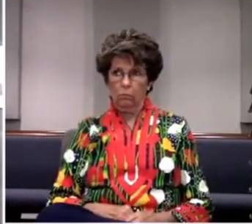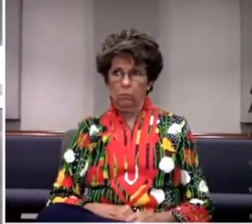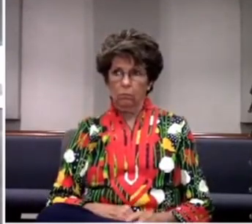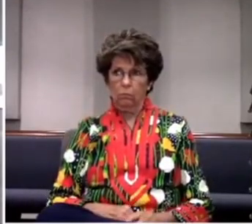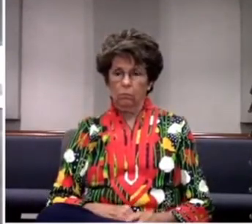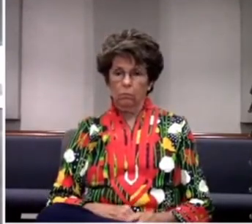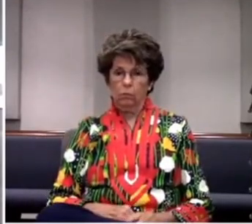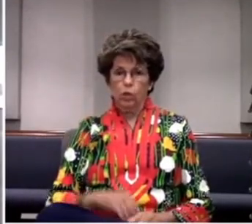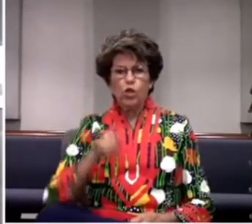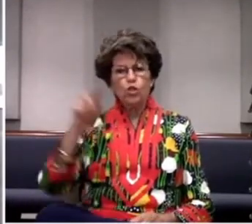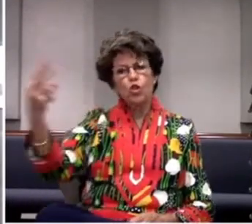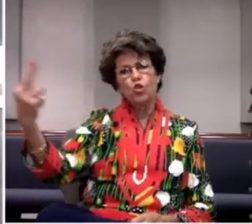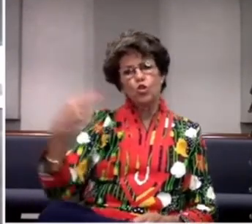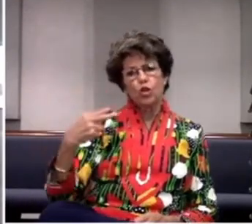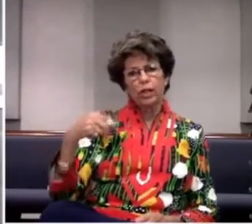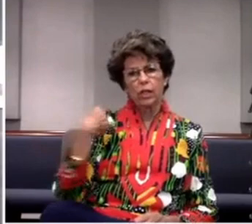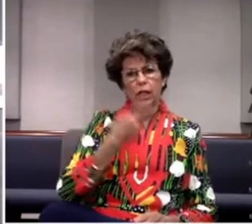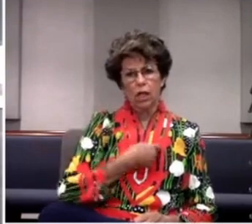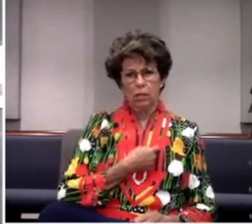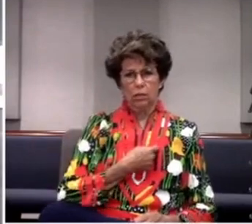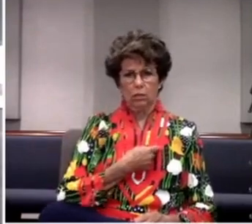You're looking at us like we're at fault.